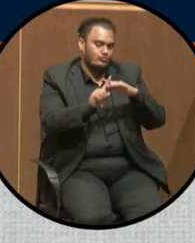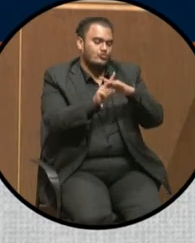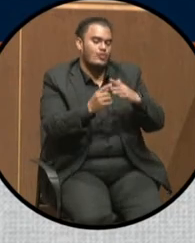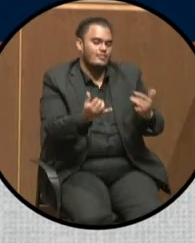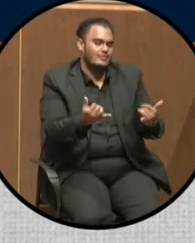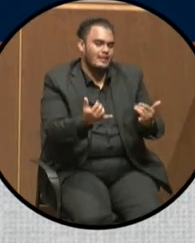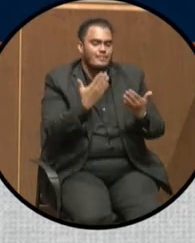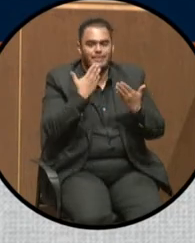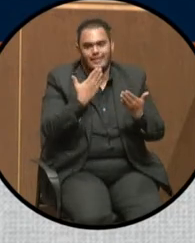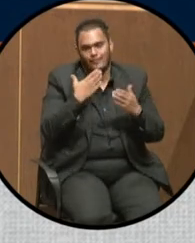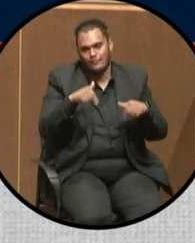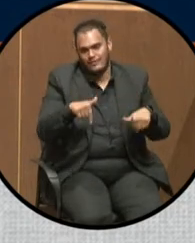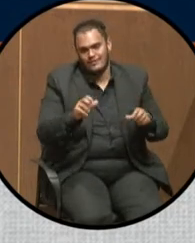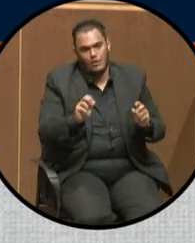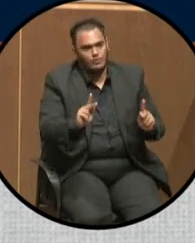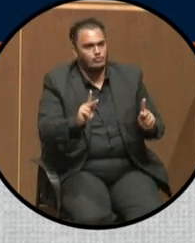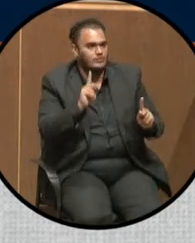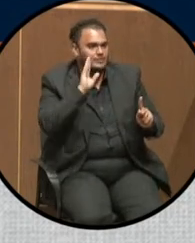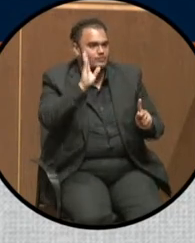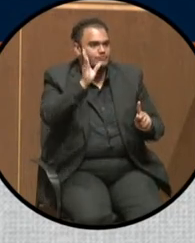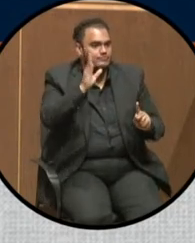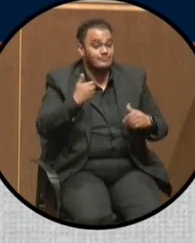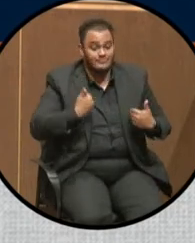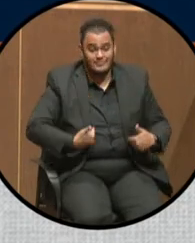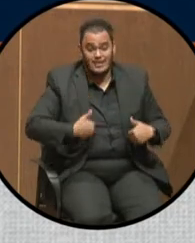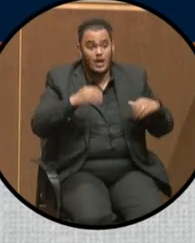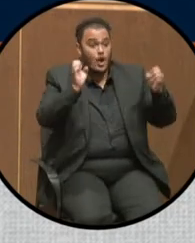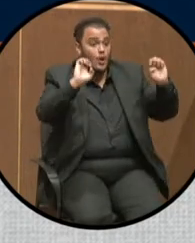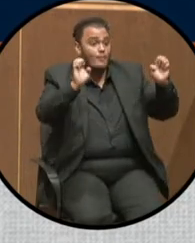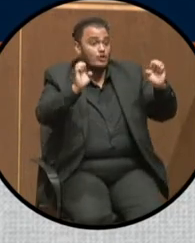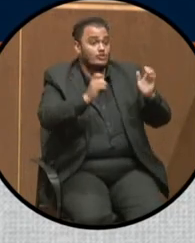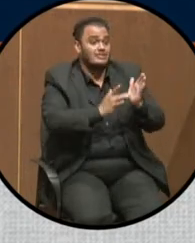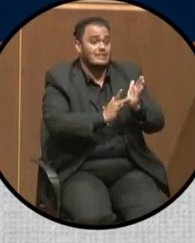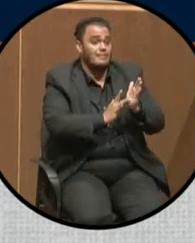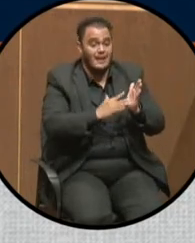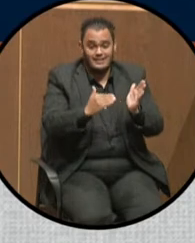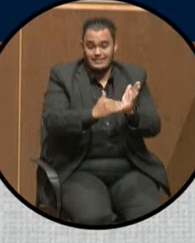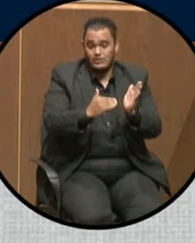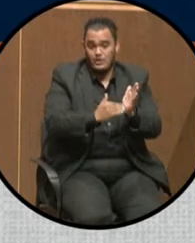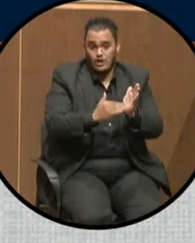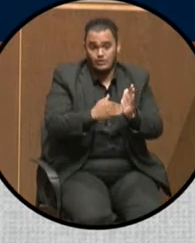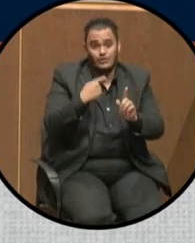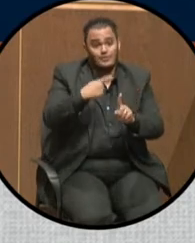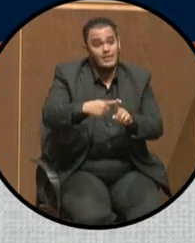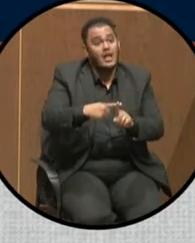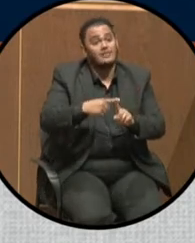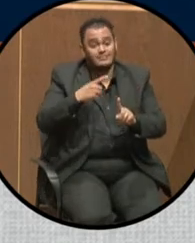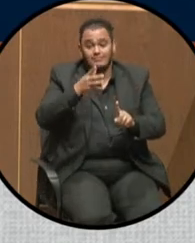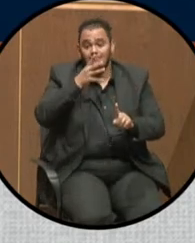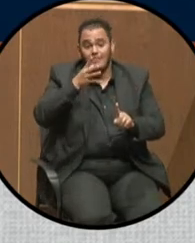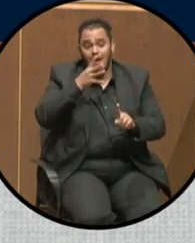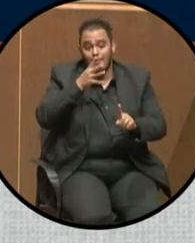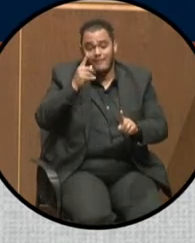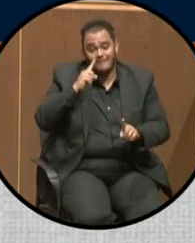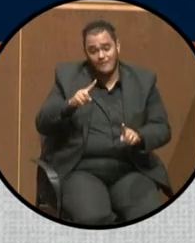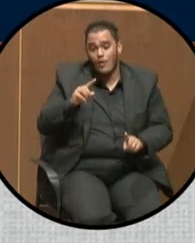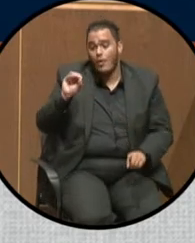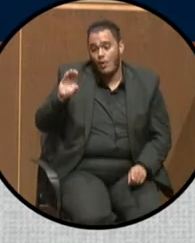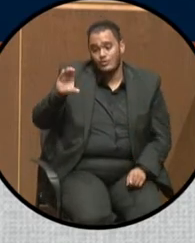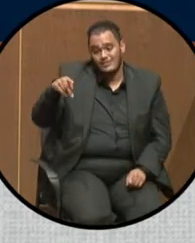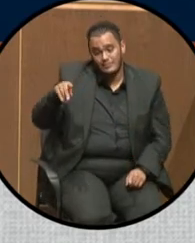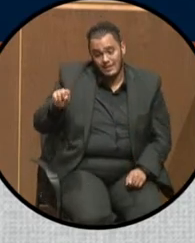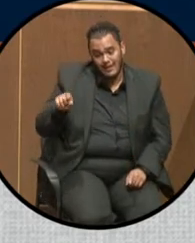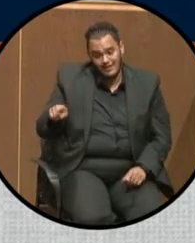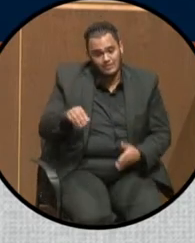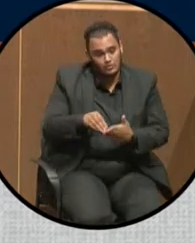to speak. As an emergency medicine physician and mother of an Orange County student, I'm speaking today to ask the board to amend the policy to